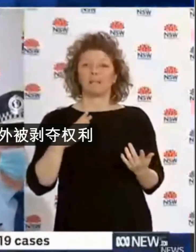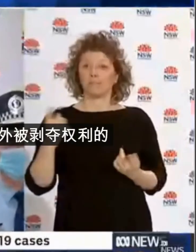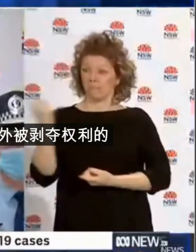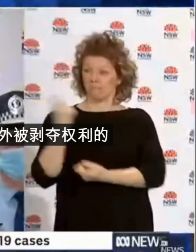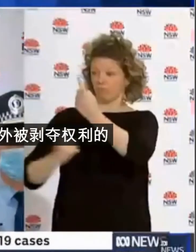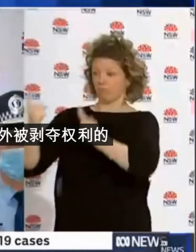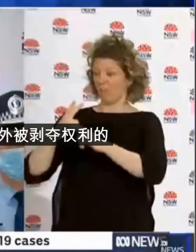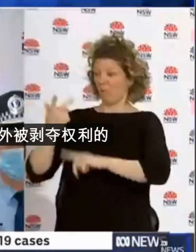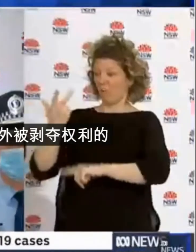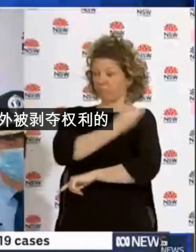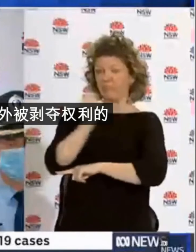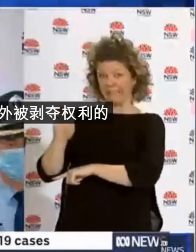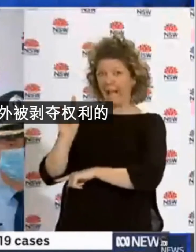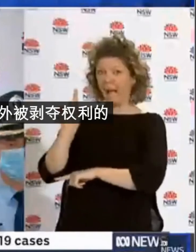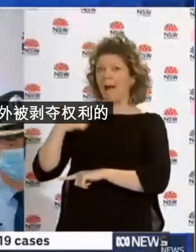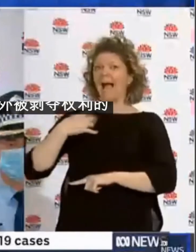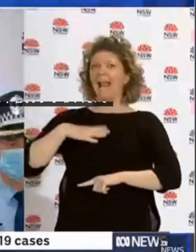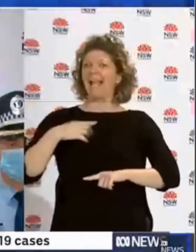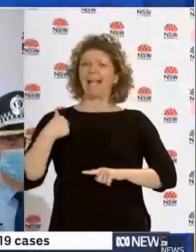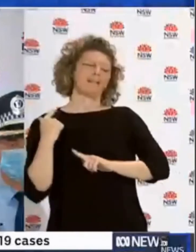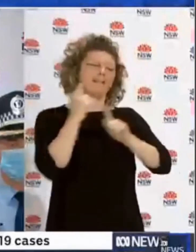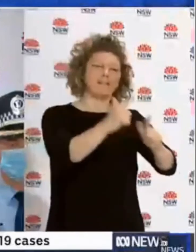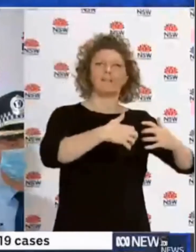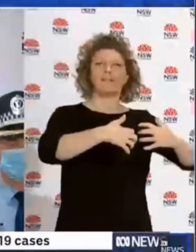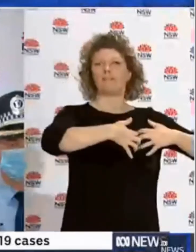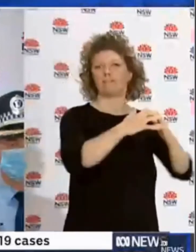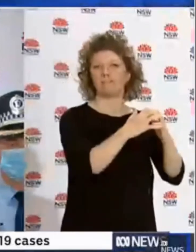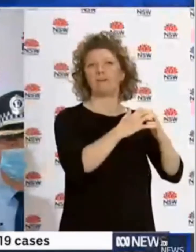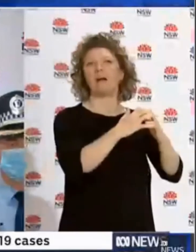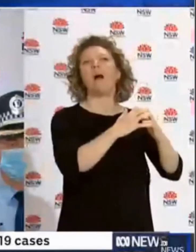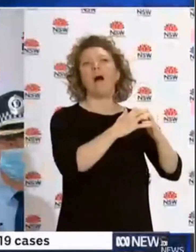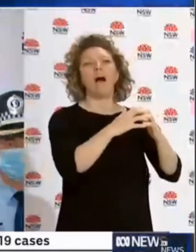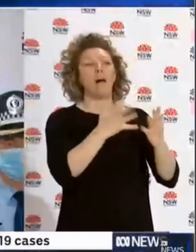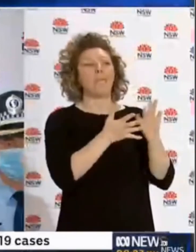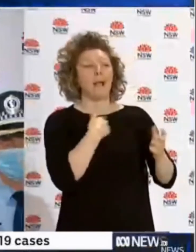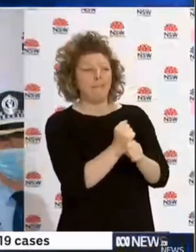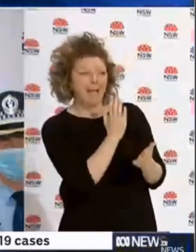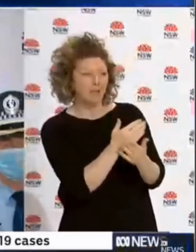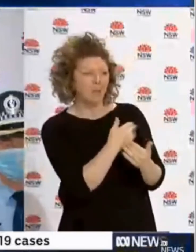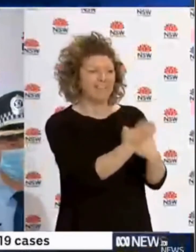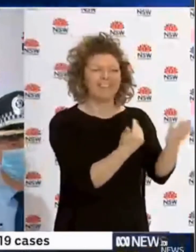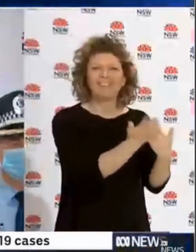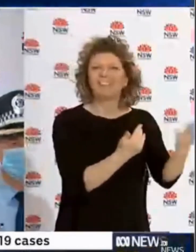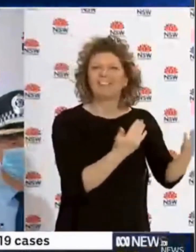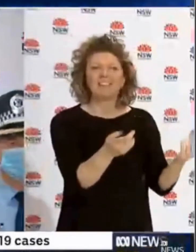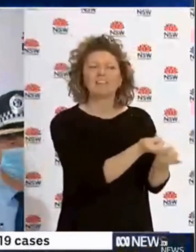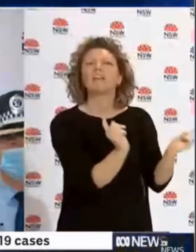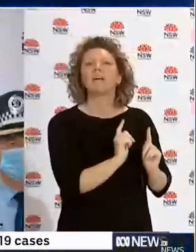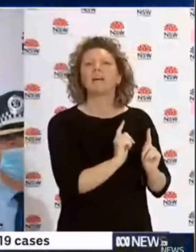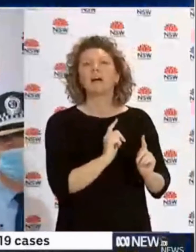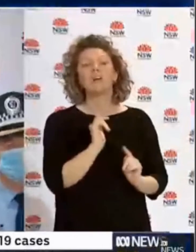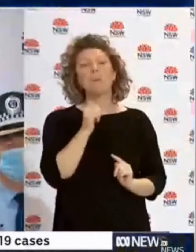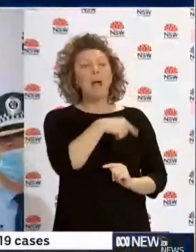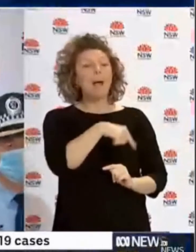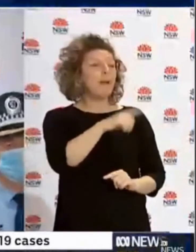very disempowered circumstances overseas. They're often refugee populations. They may not have been treated at all well by their own